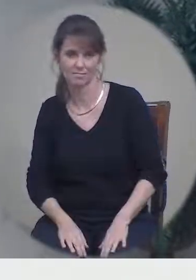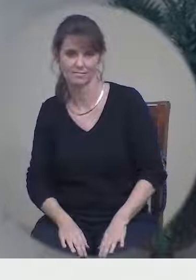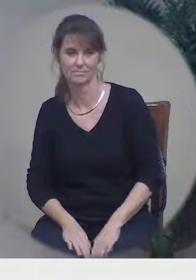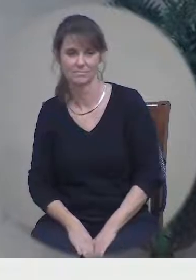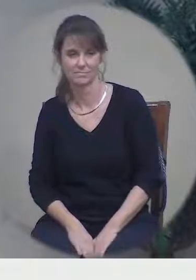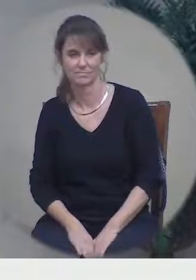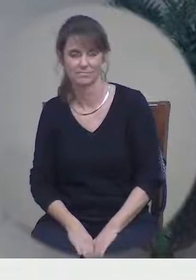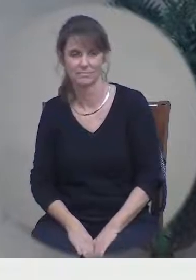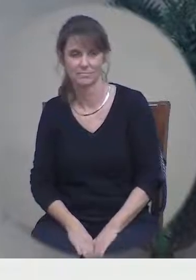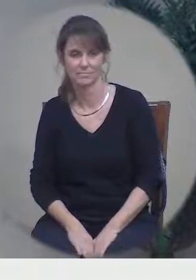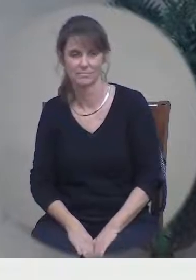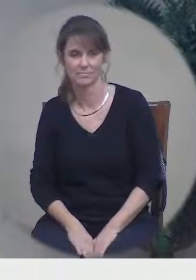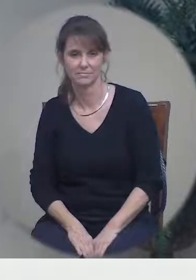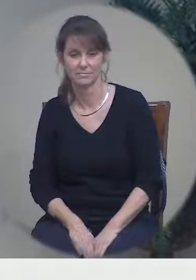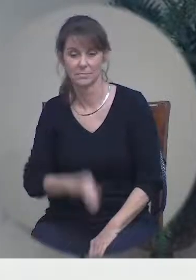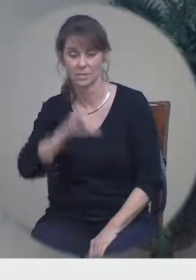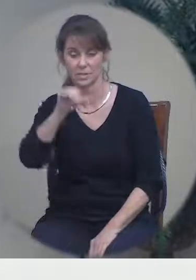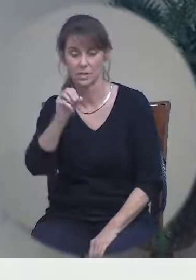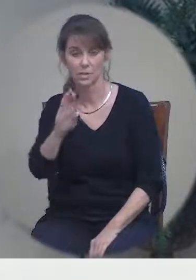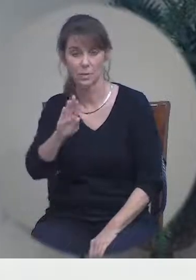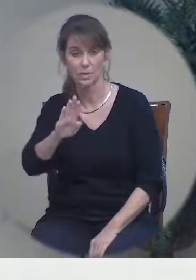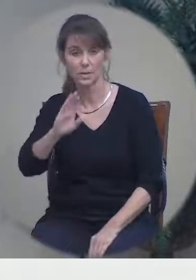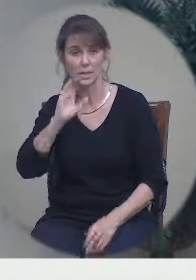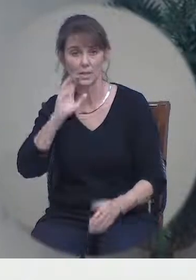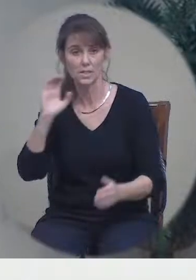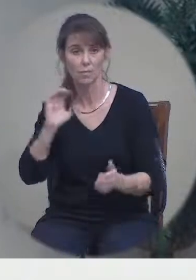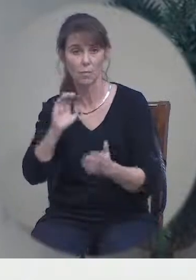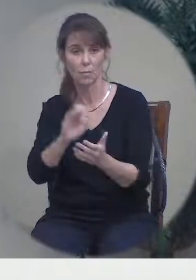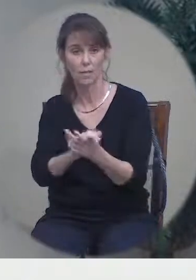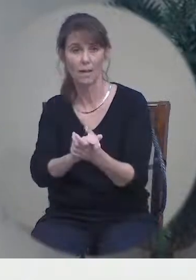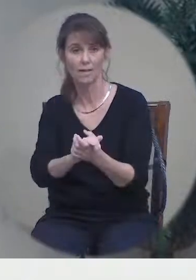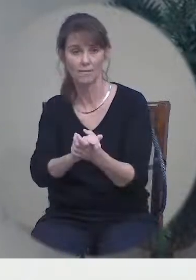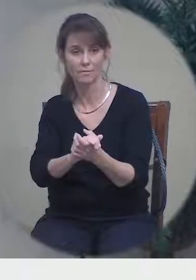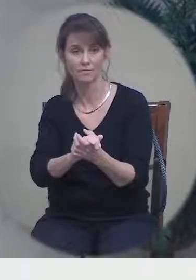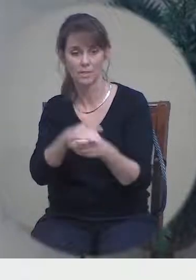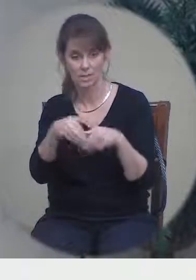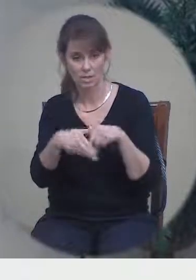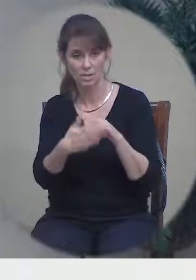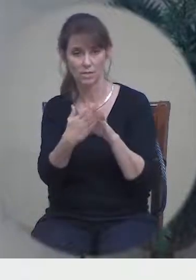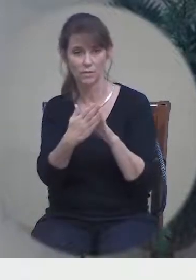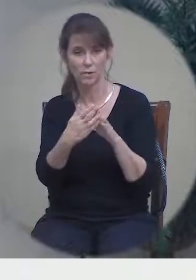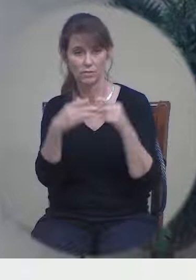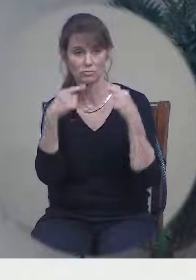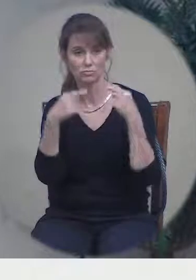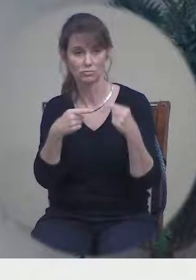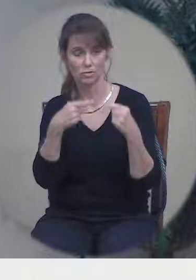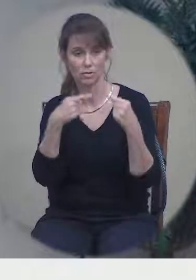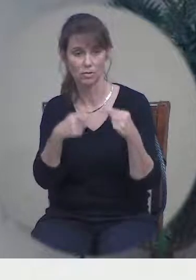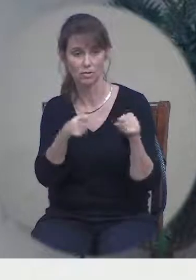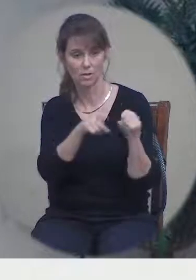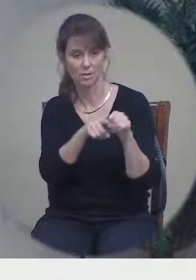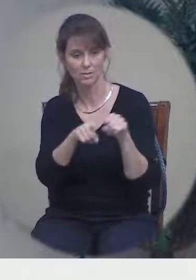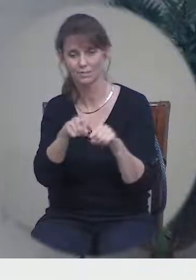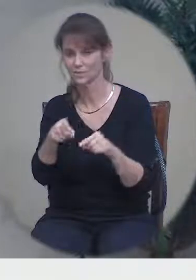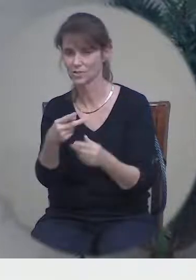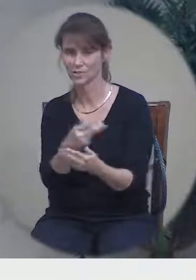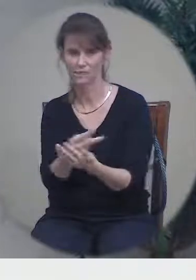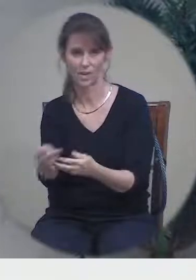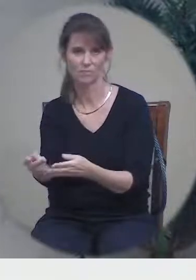She faced in many respects the same trials that Job did, but yet she failed.